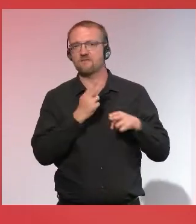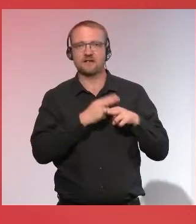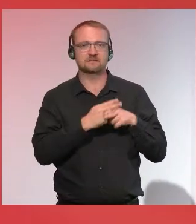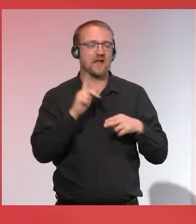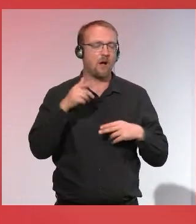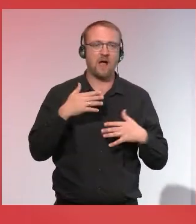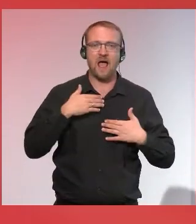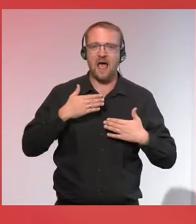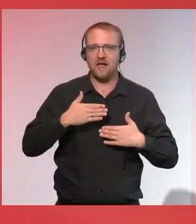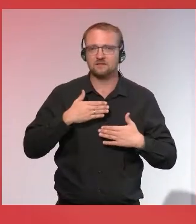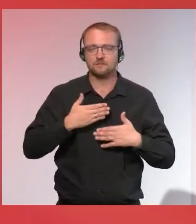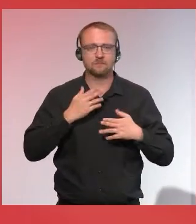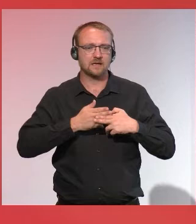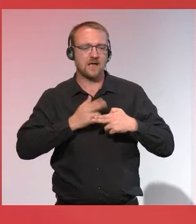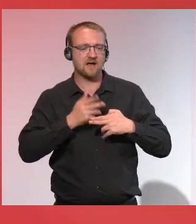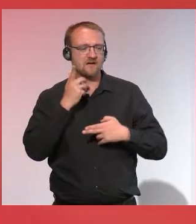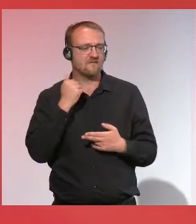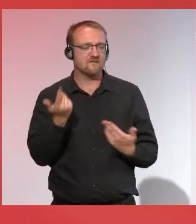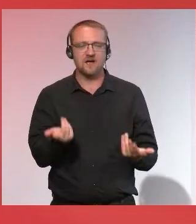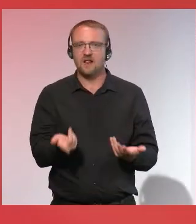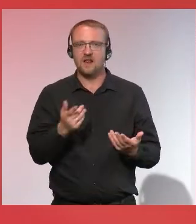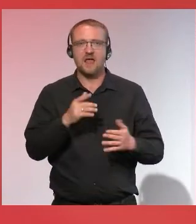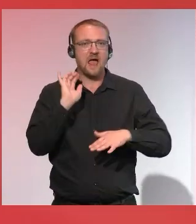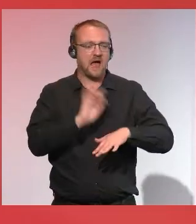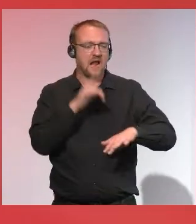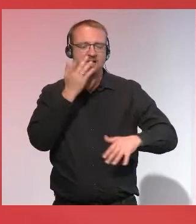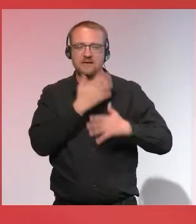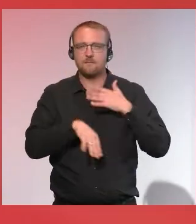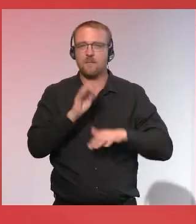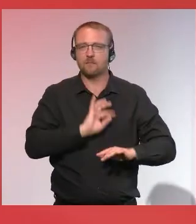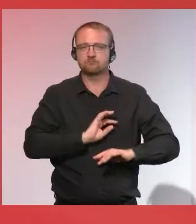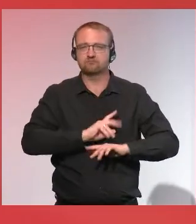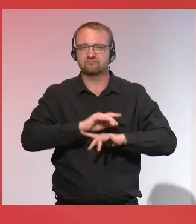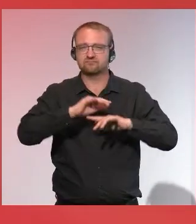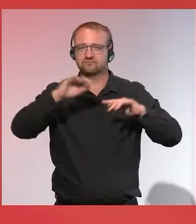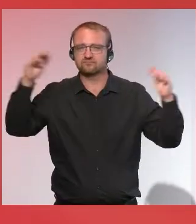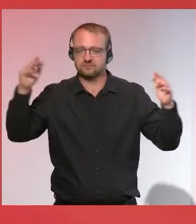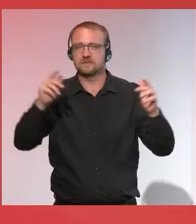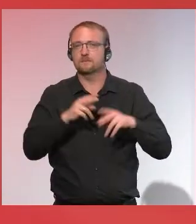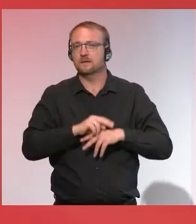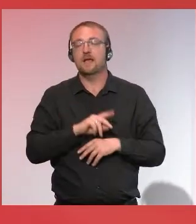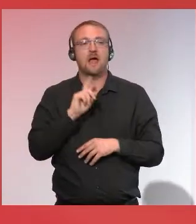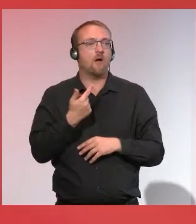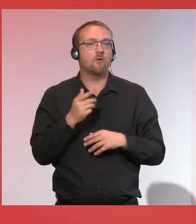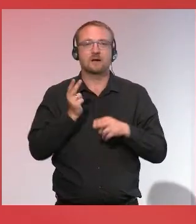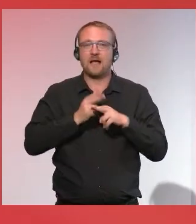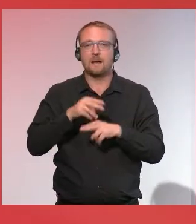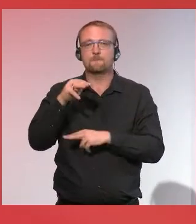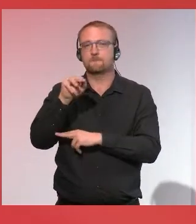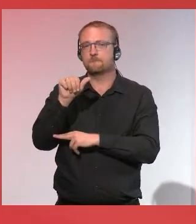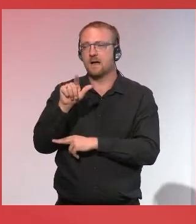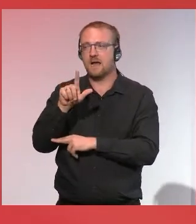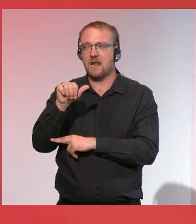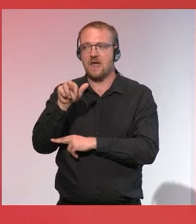but also vector-borne diseases like Lyme disease or malaria can be increasing in parts of the world.